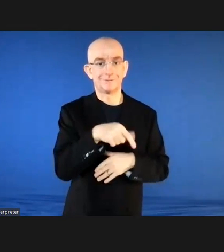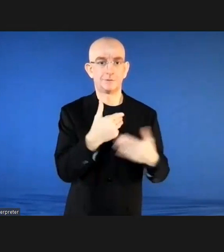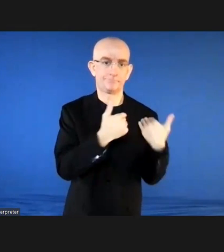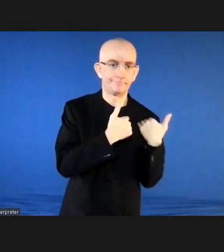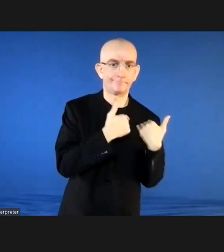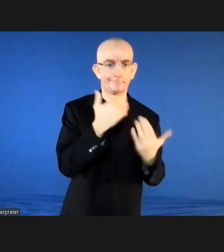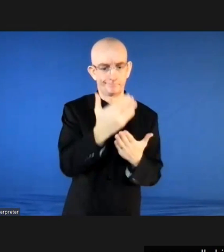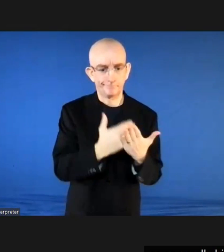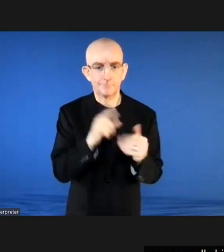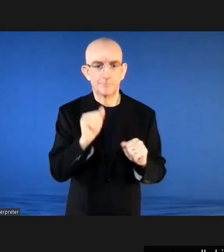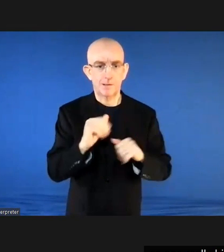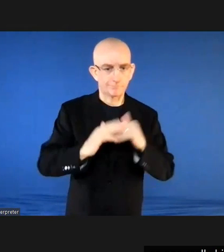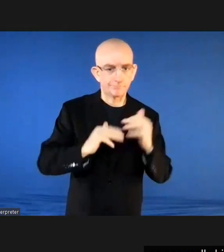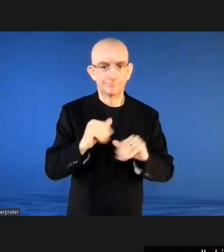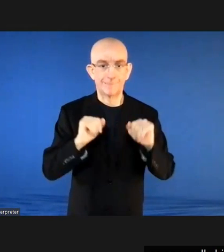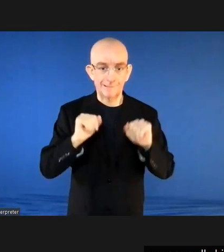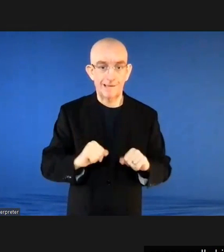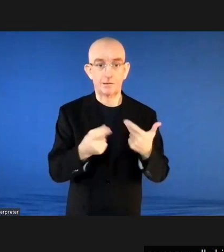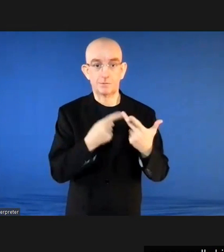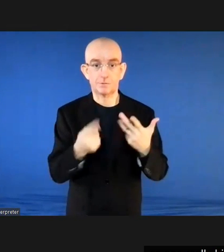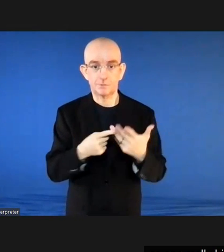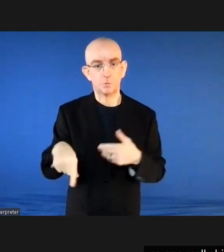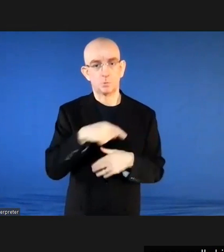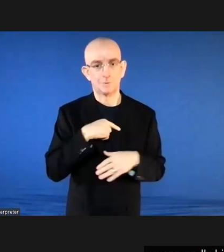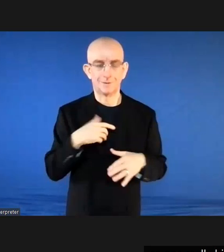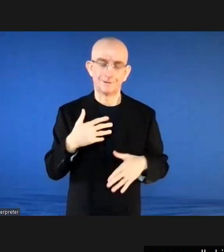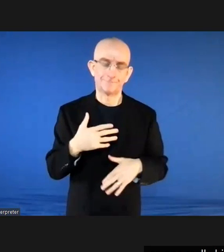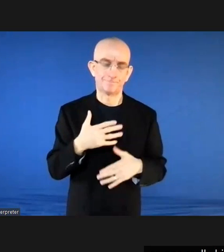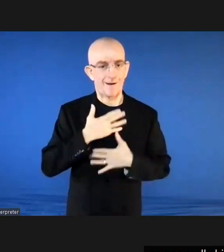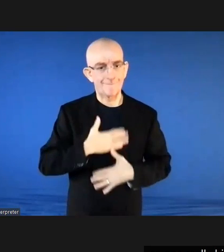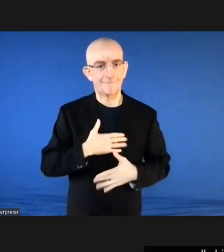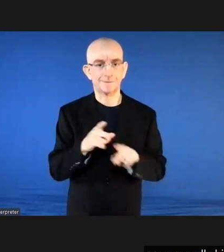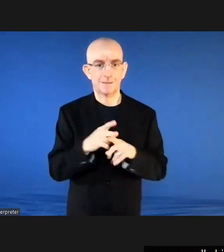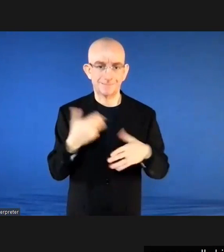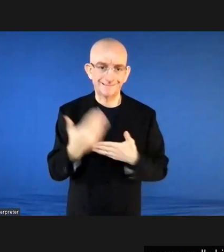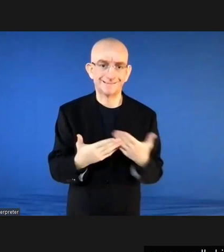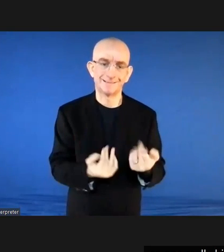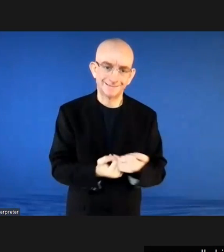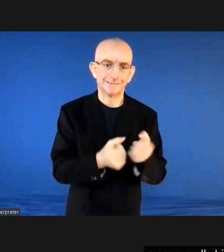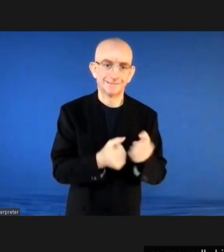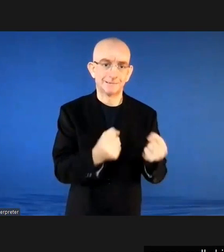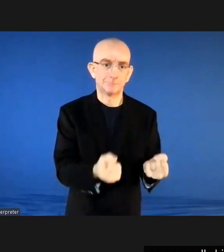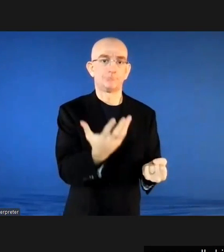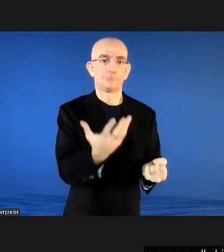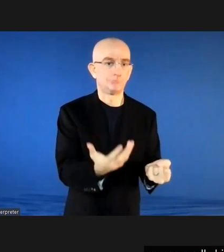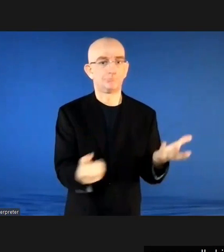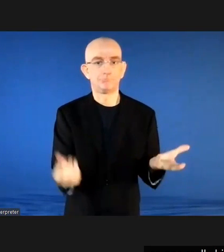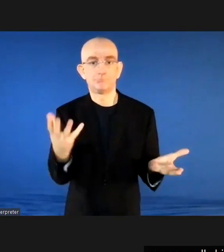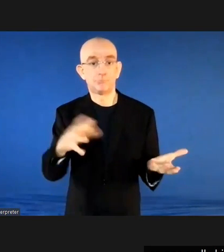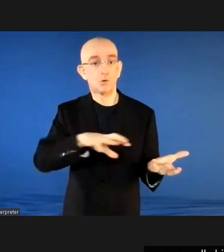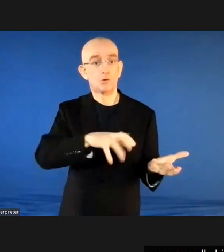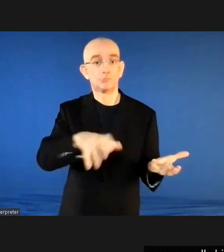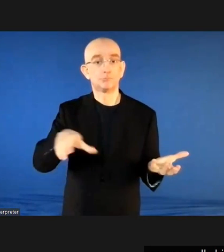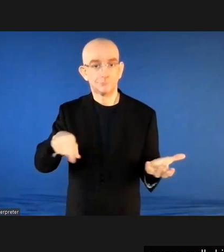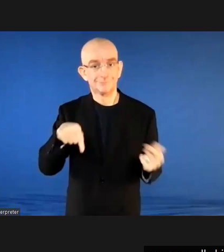this happen through, in some countries, through our Inclusive Education Initiative. So this is something that